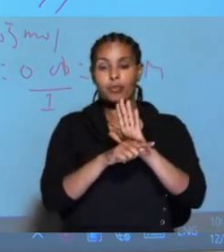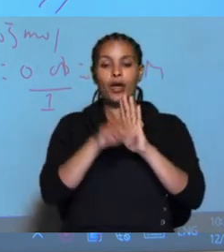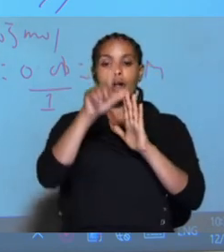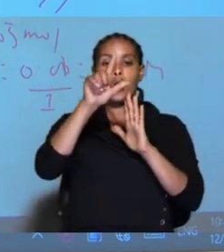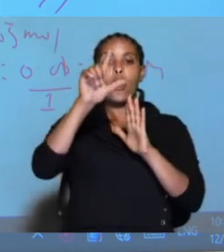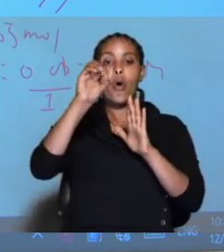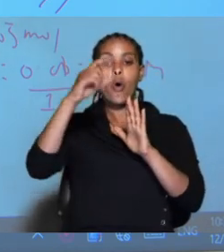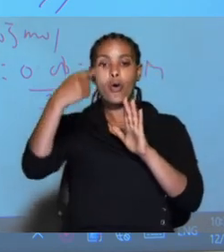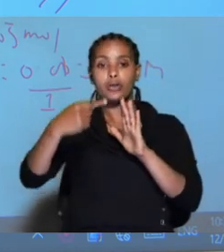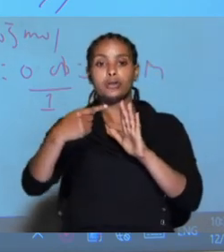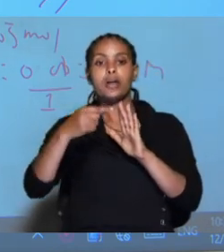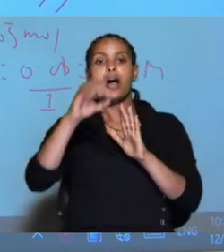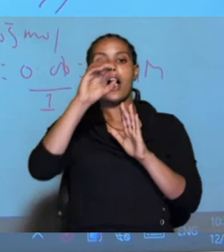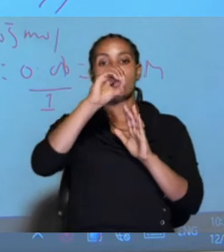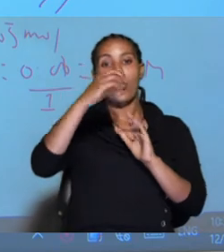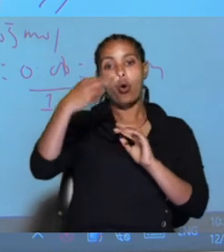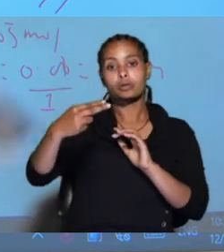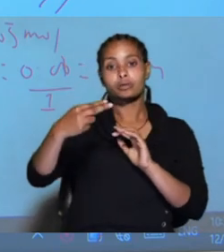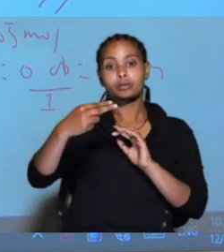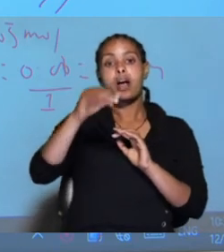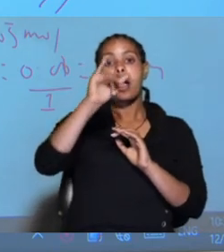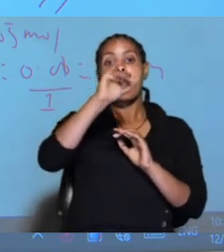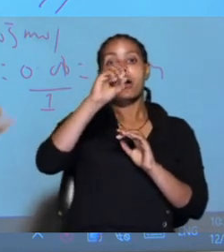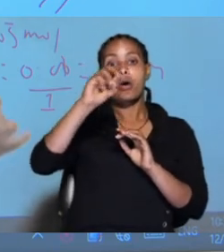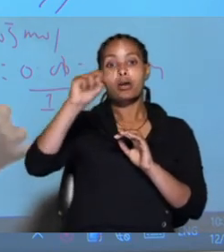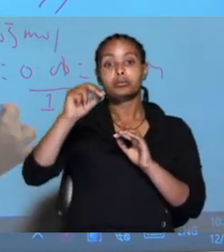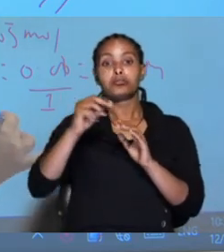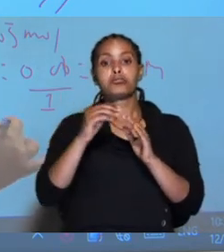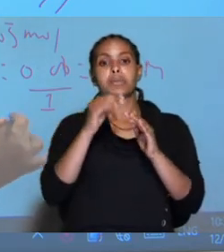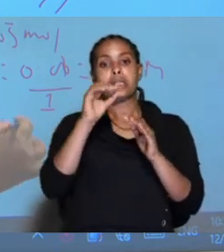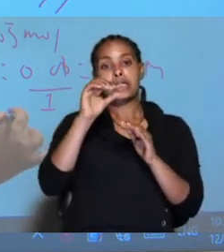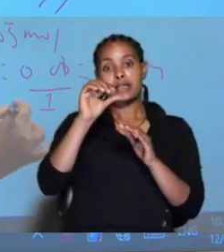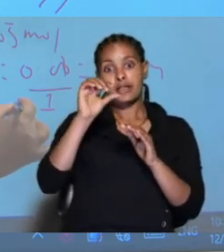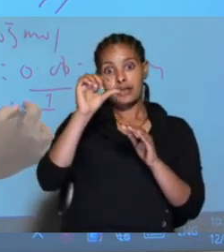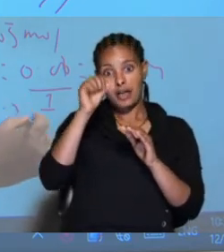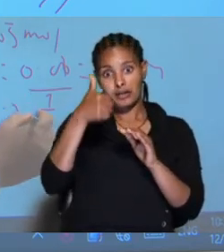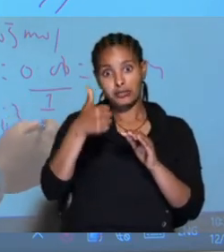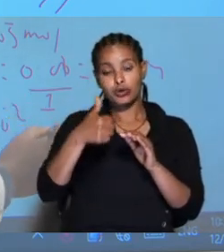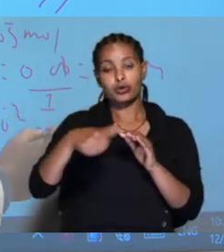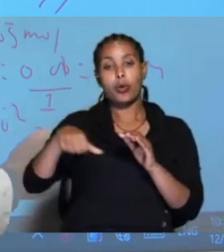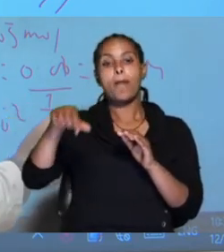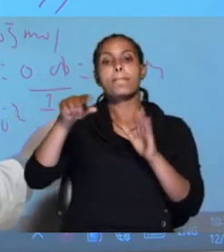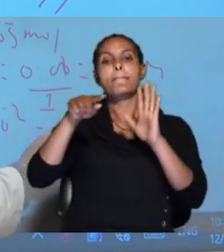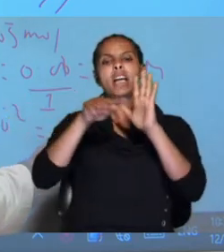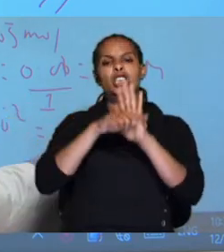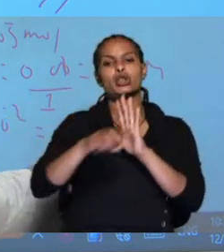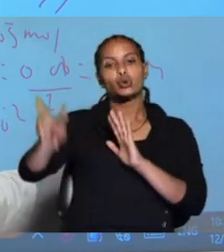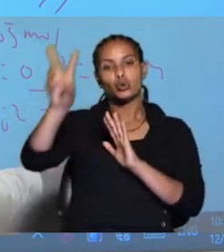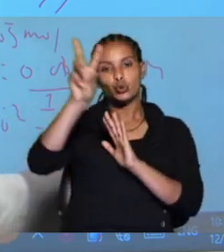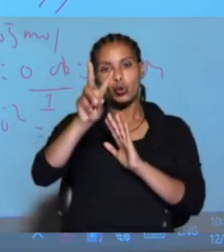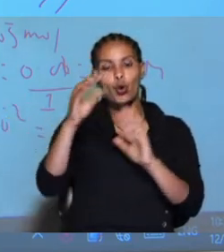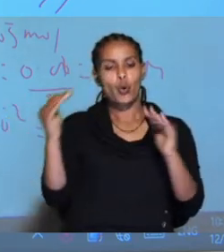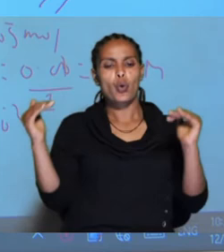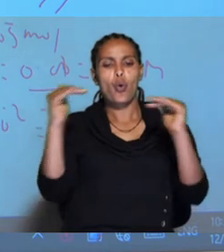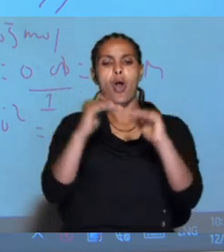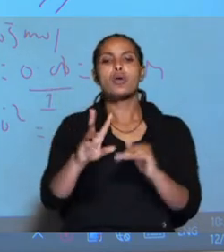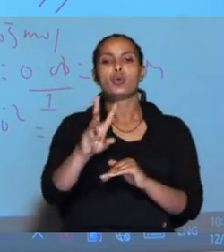the negative logarithm of hydroxide ion concentration, which is 10 raised to minus 2 equal 2.